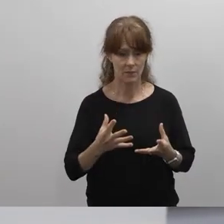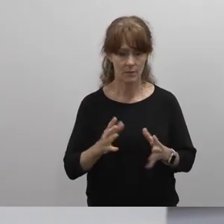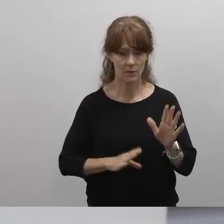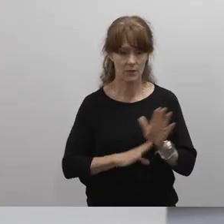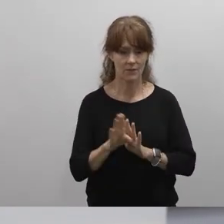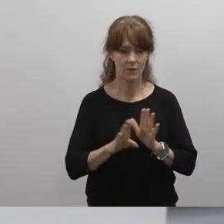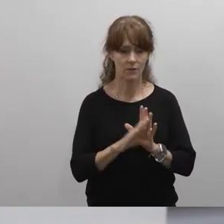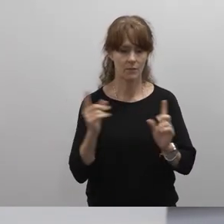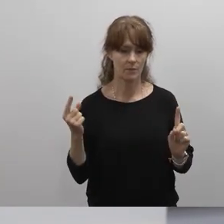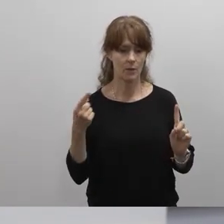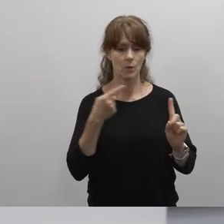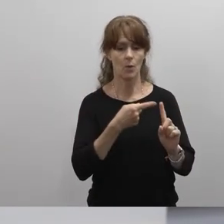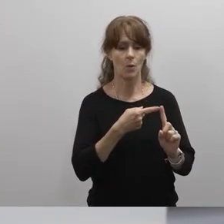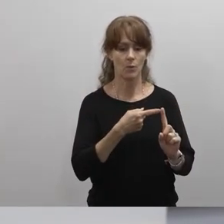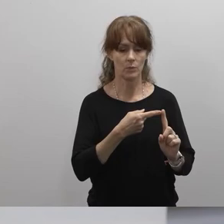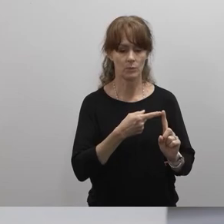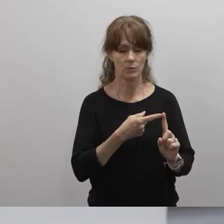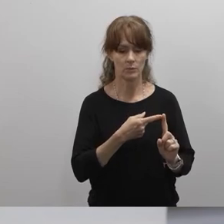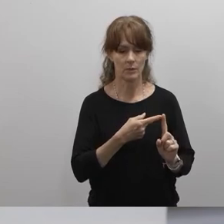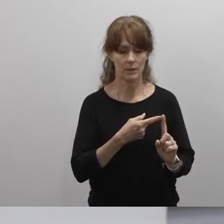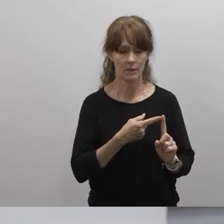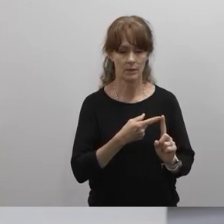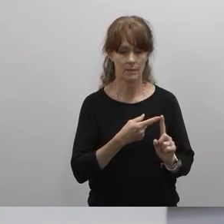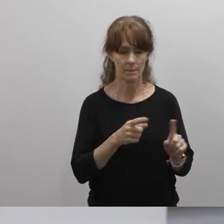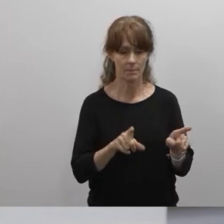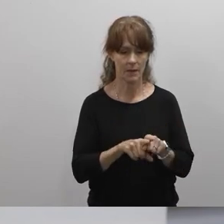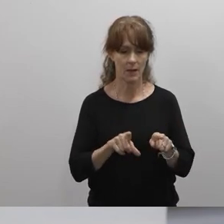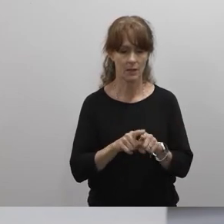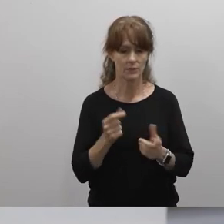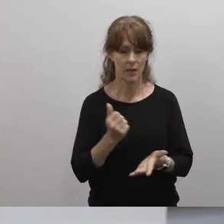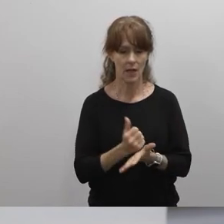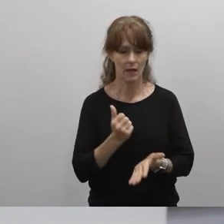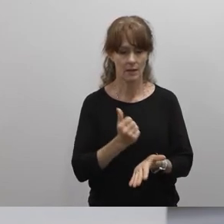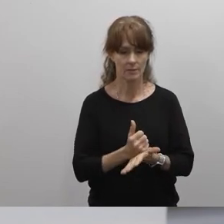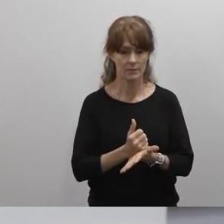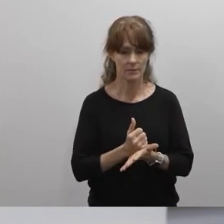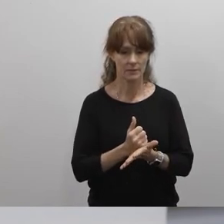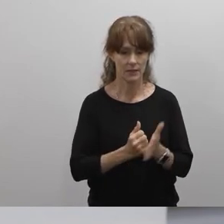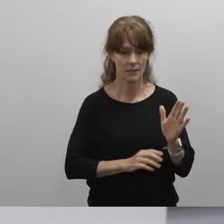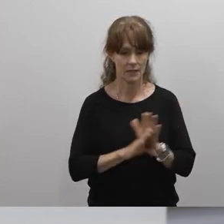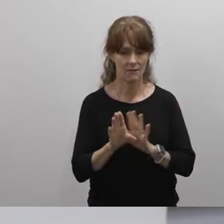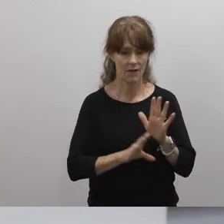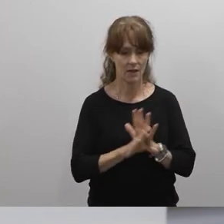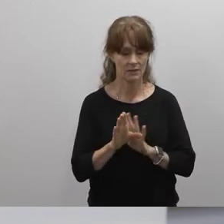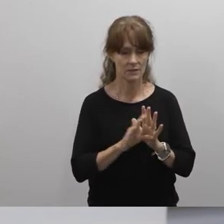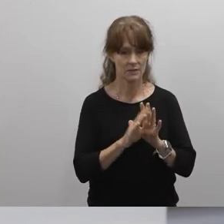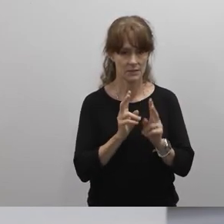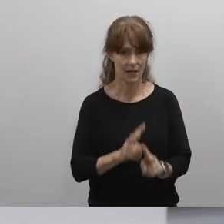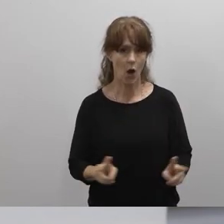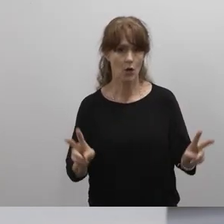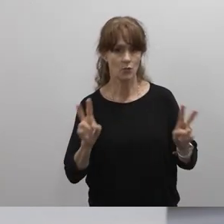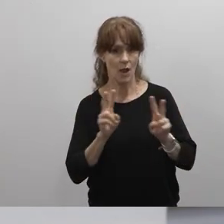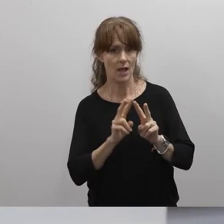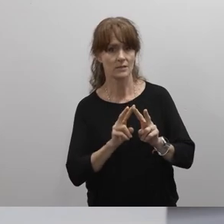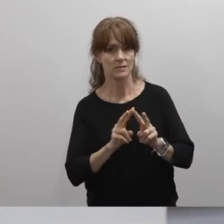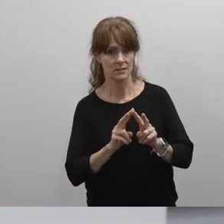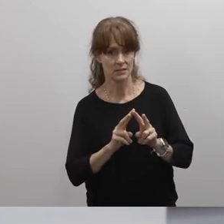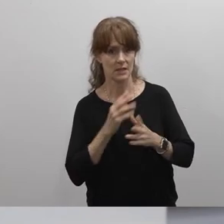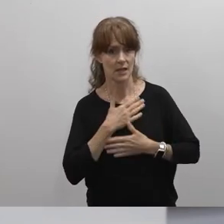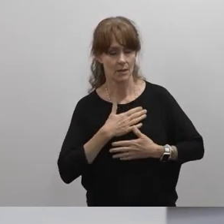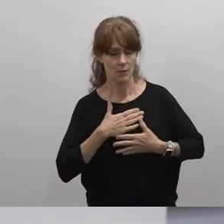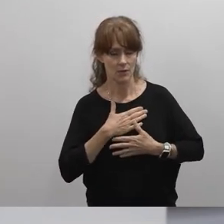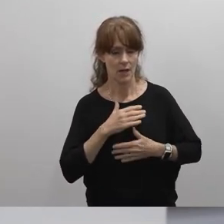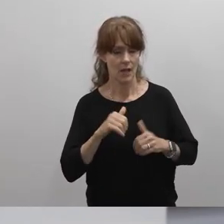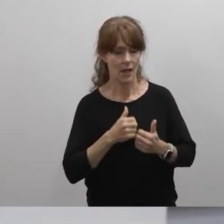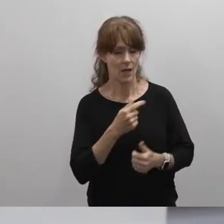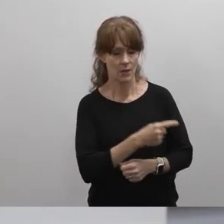develop goals, but it also helps us in developing the guardrails. And I appreciate how